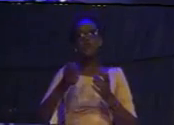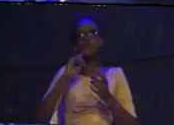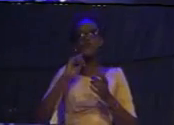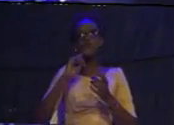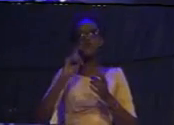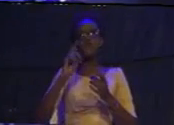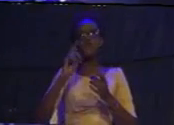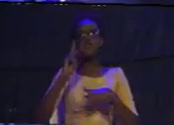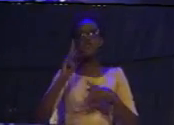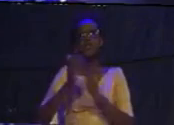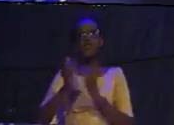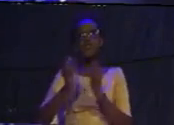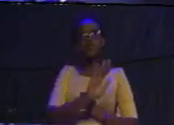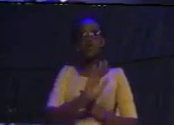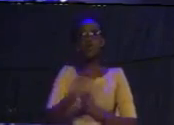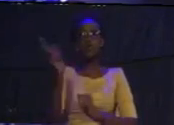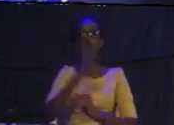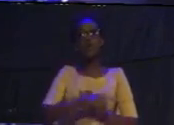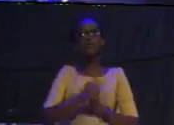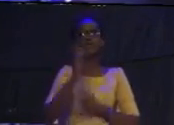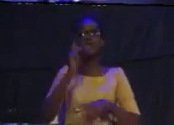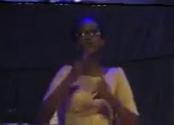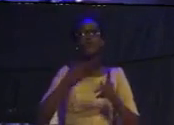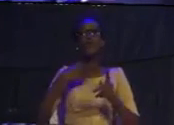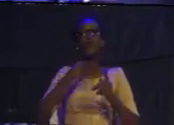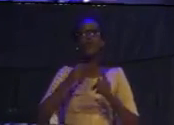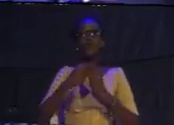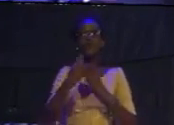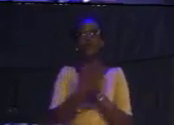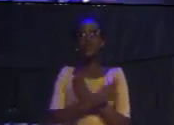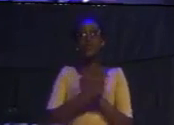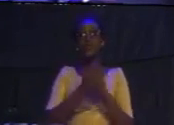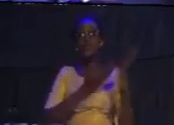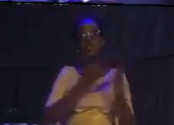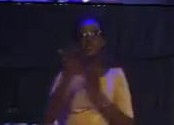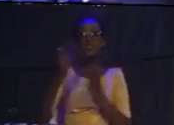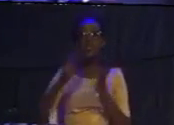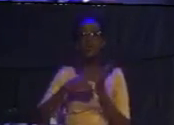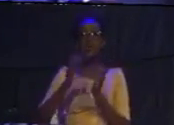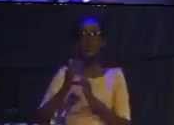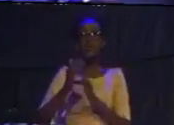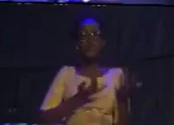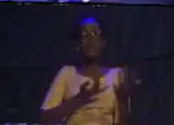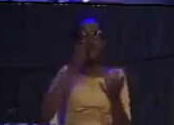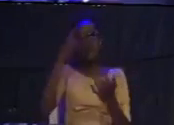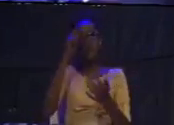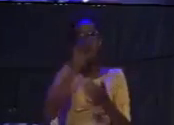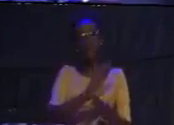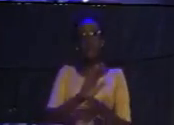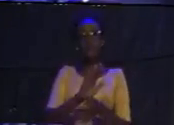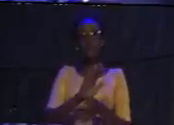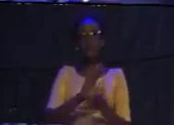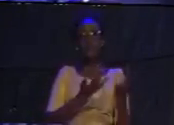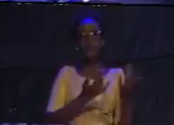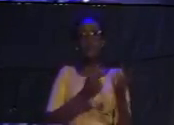you. Come running now. Come to Jesus. We are waiting for you. We are waiting for